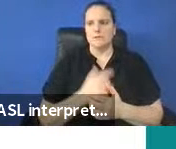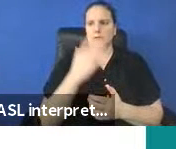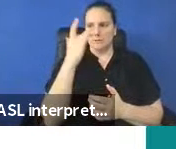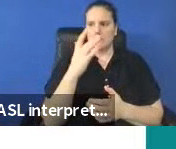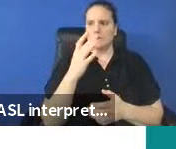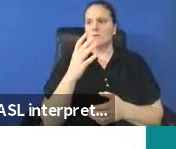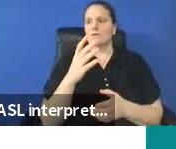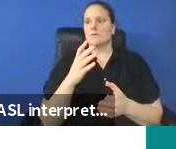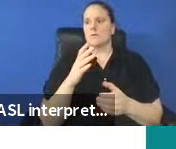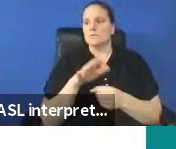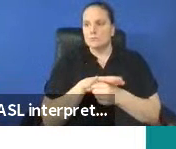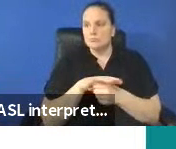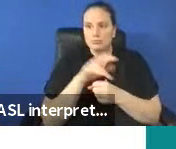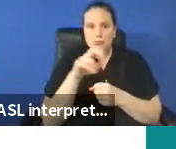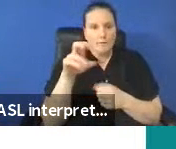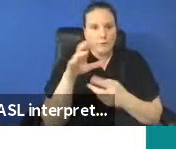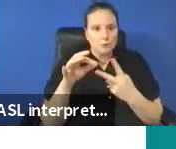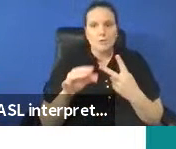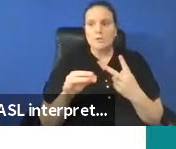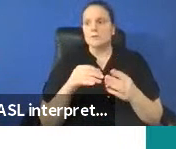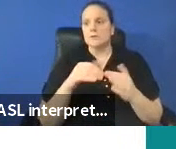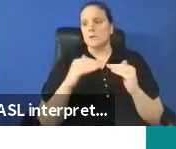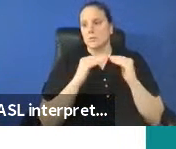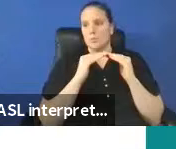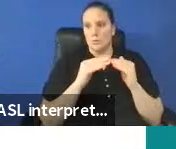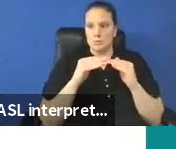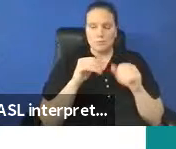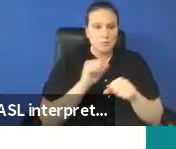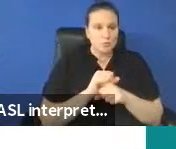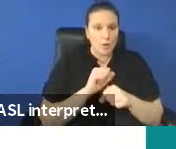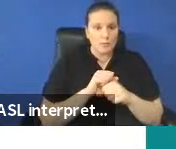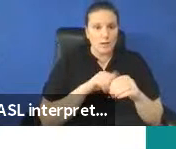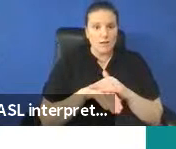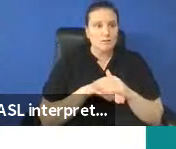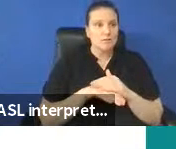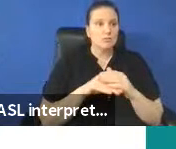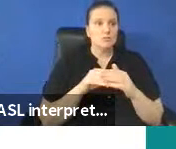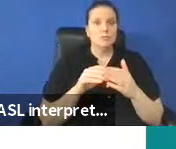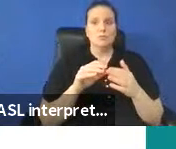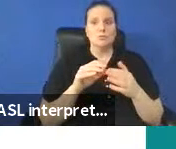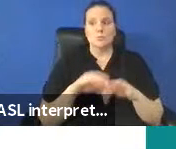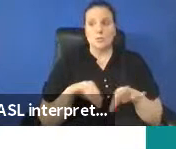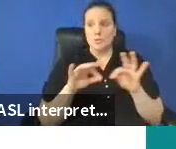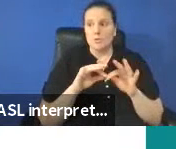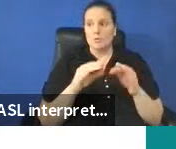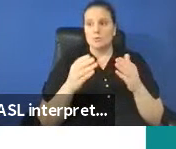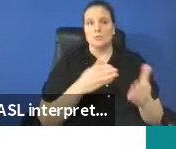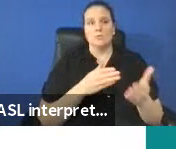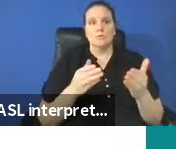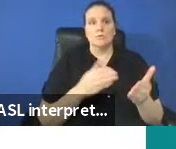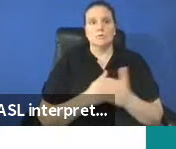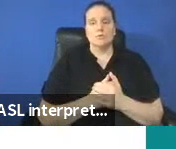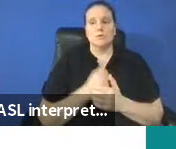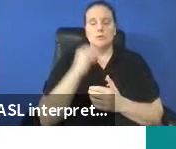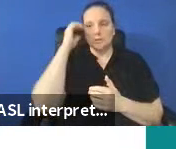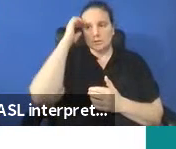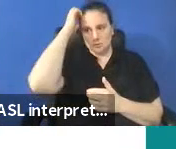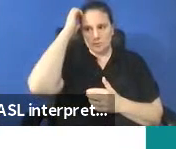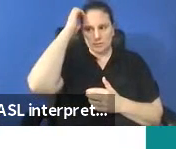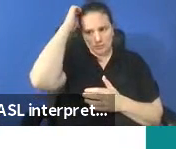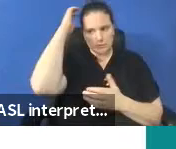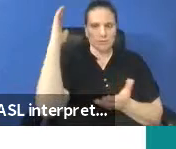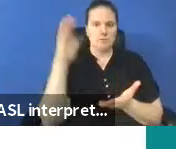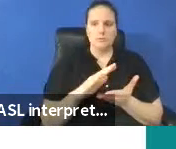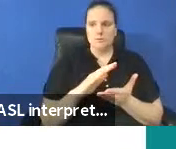region, equitable access to jobs and critical services, reduced environmental and climate